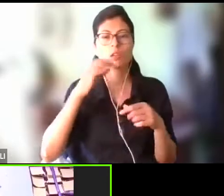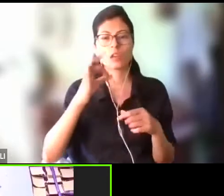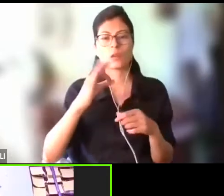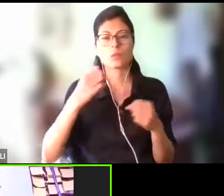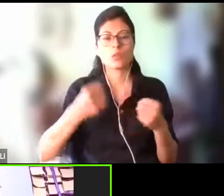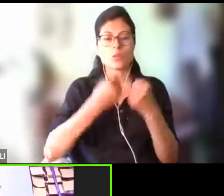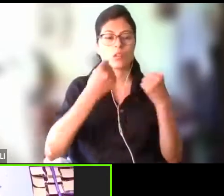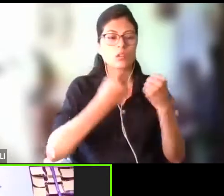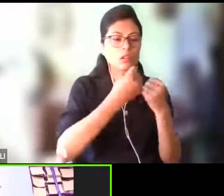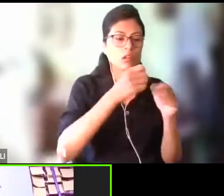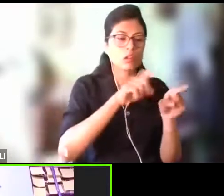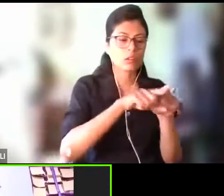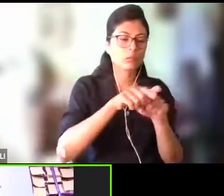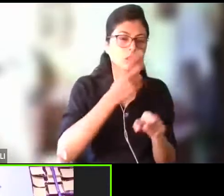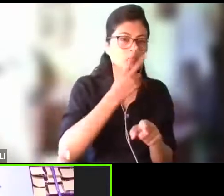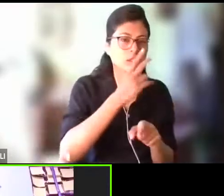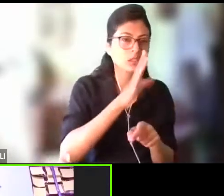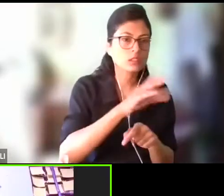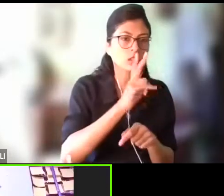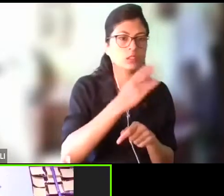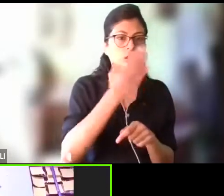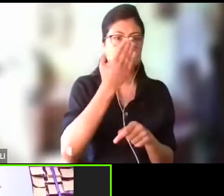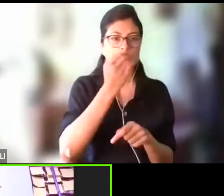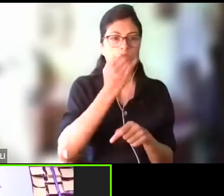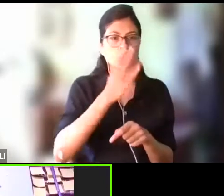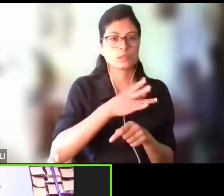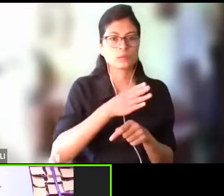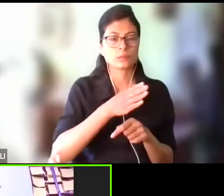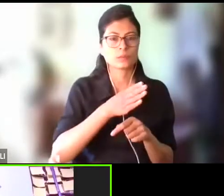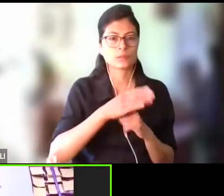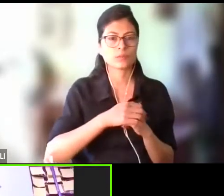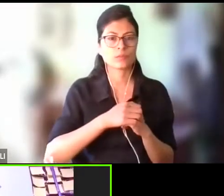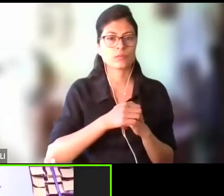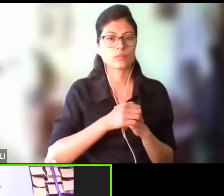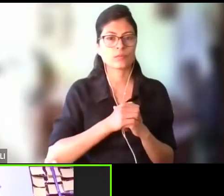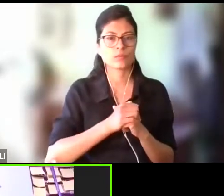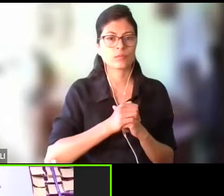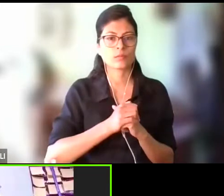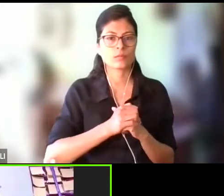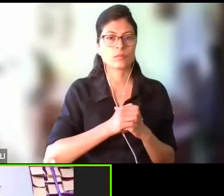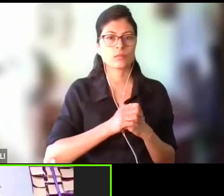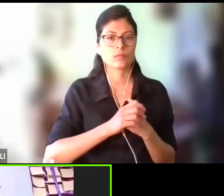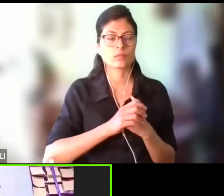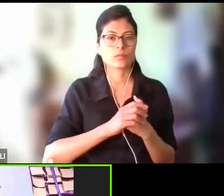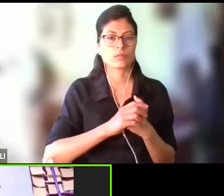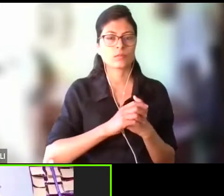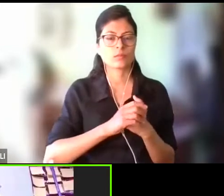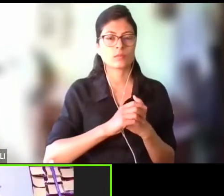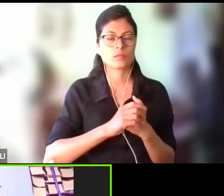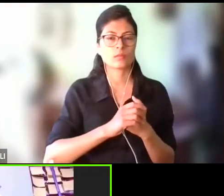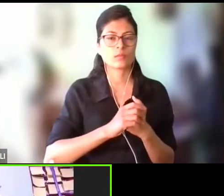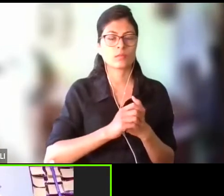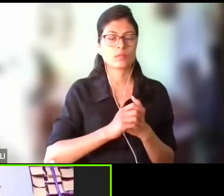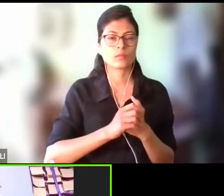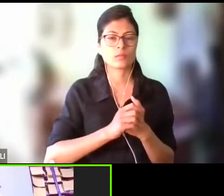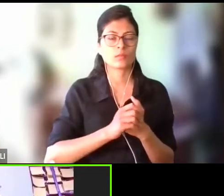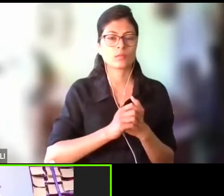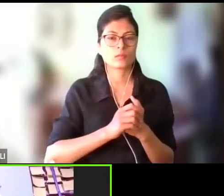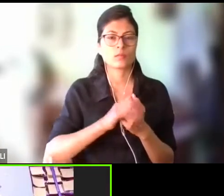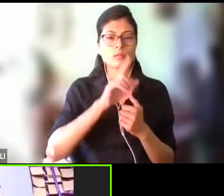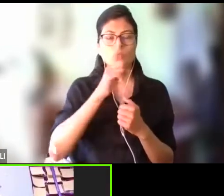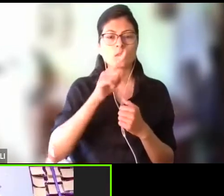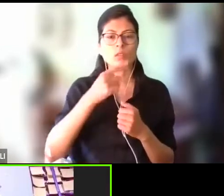in 2001 was earmarked as a disaster-prone area because there was a